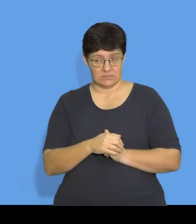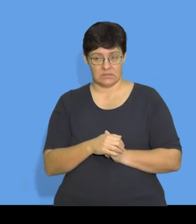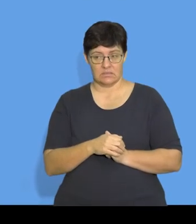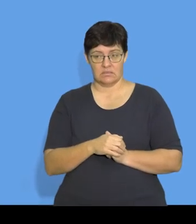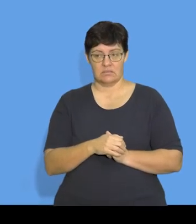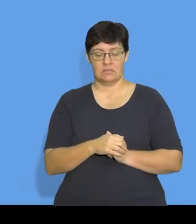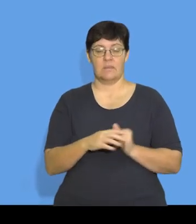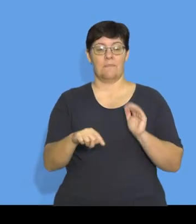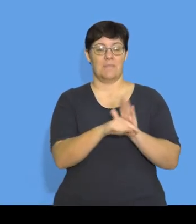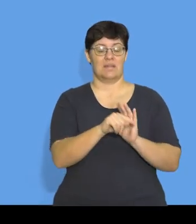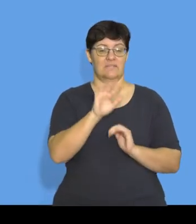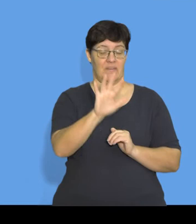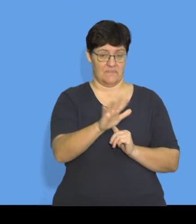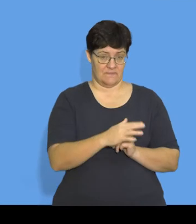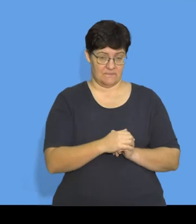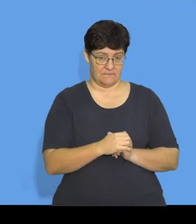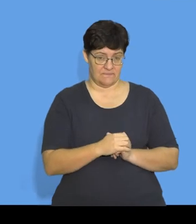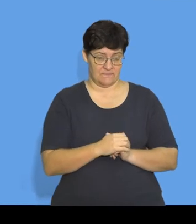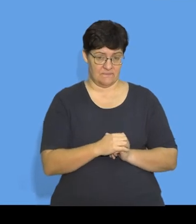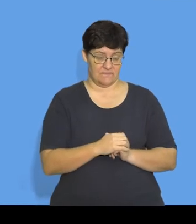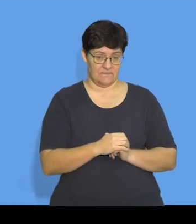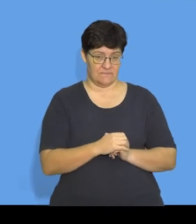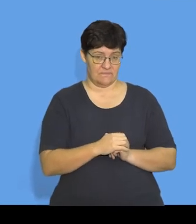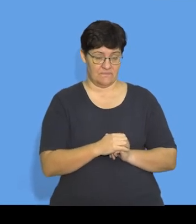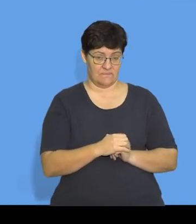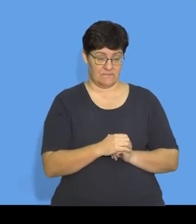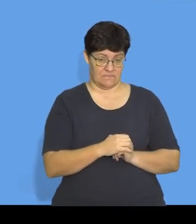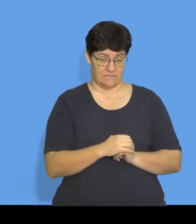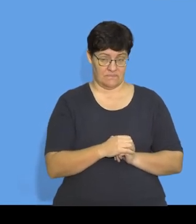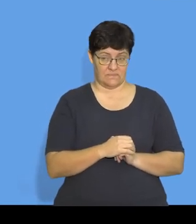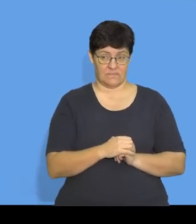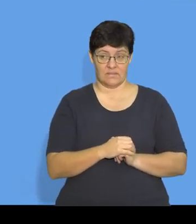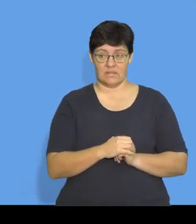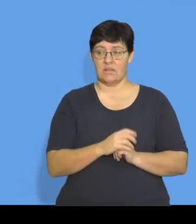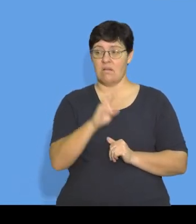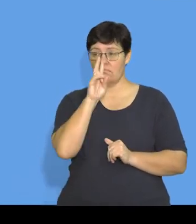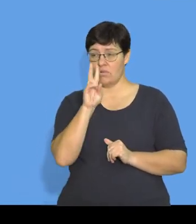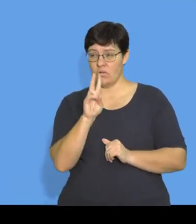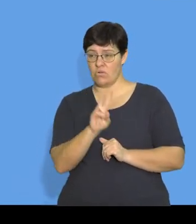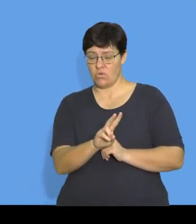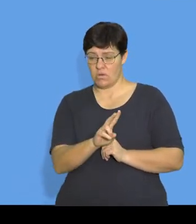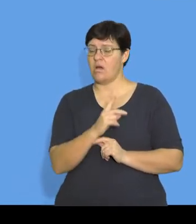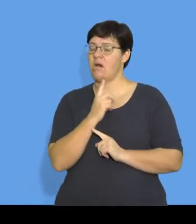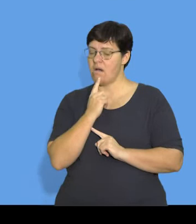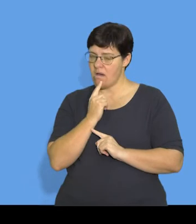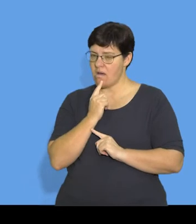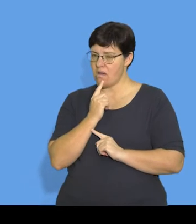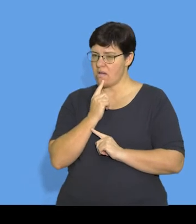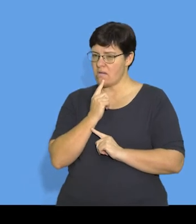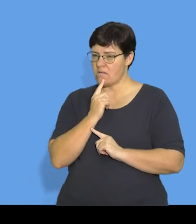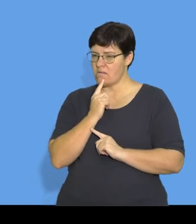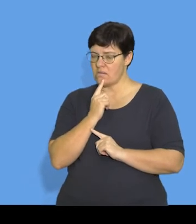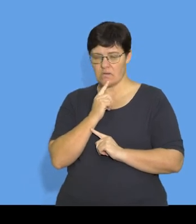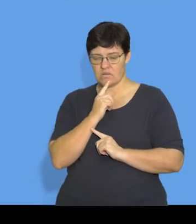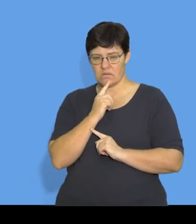is minus 5. That's a biggie here. Looking at the information I'm given, I can't use